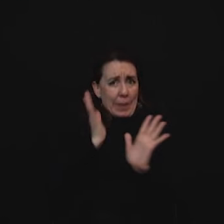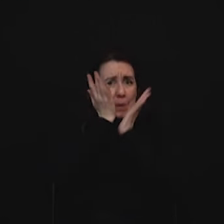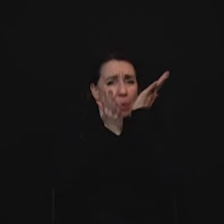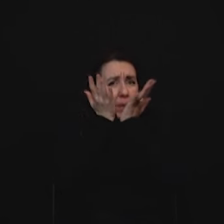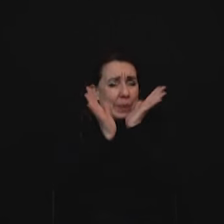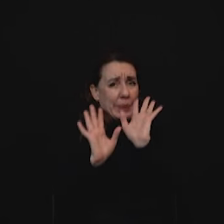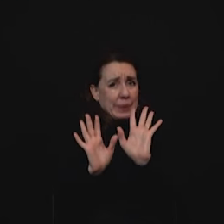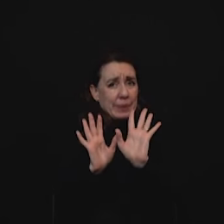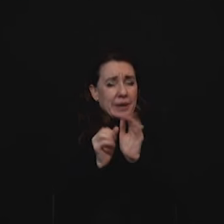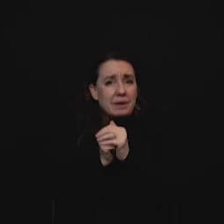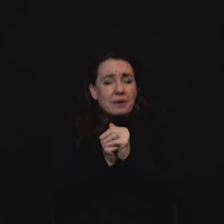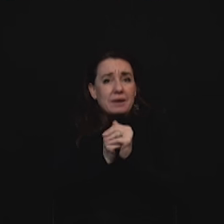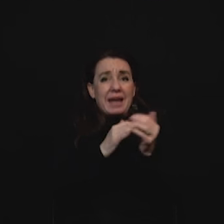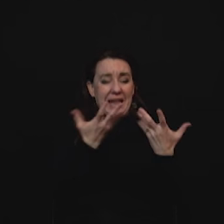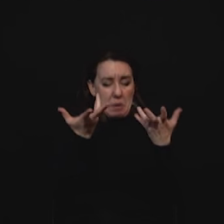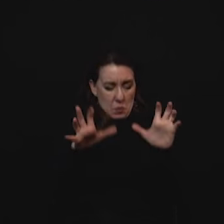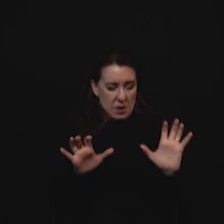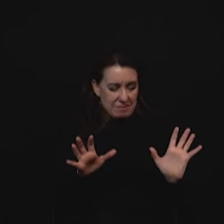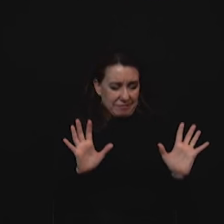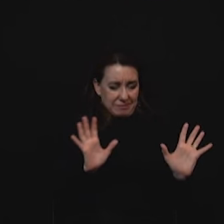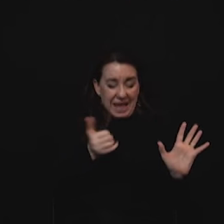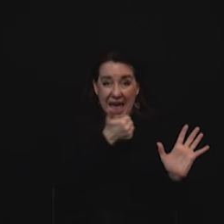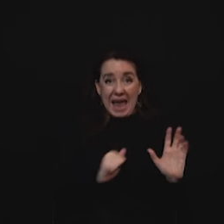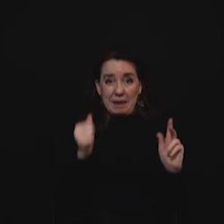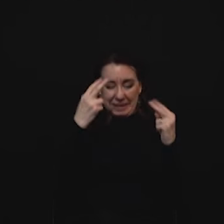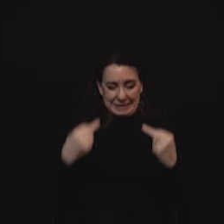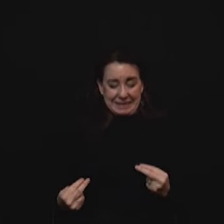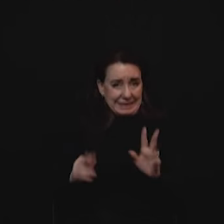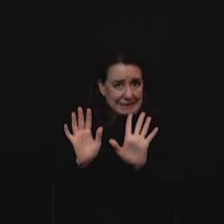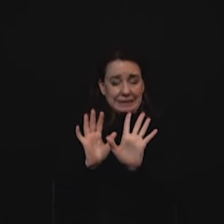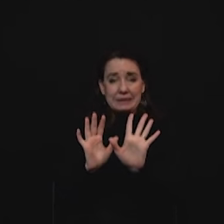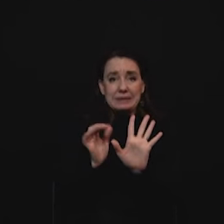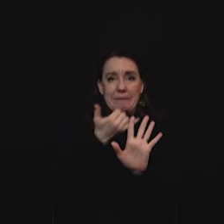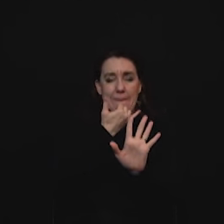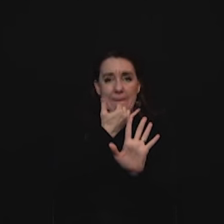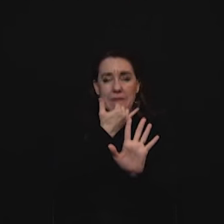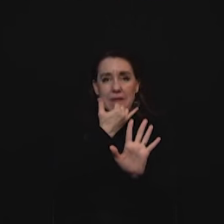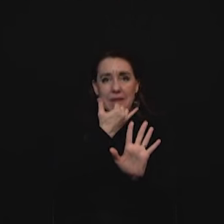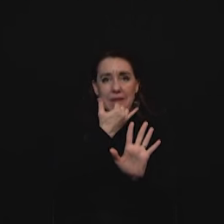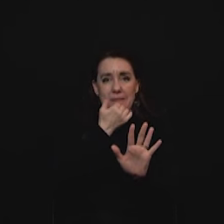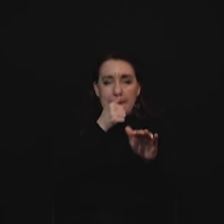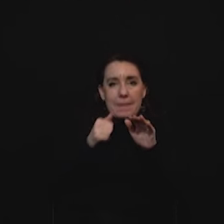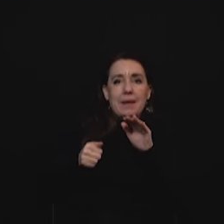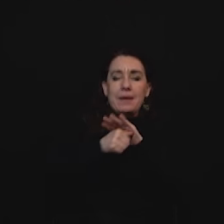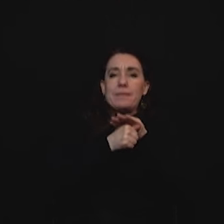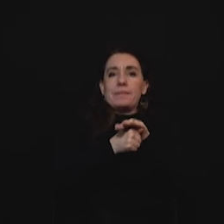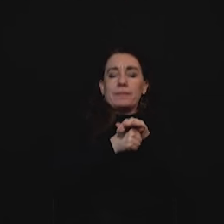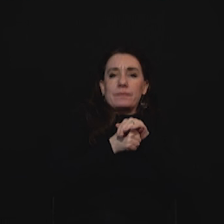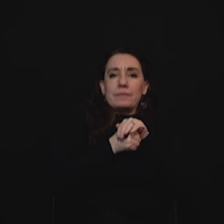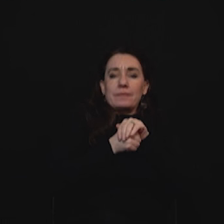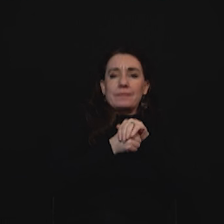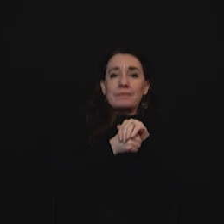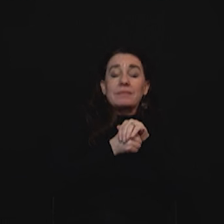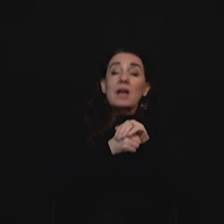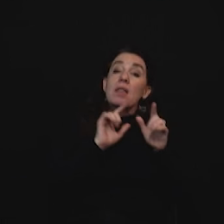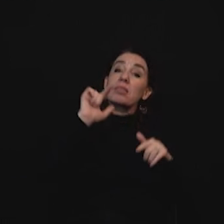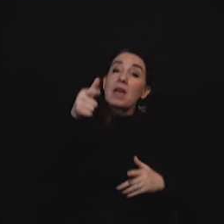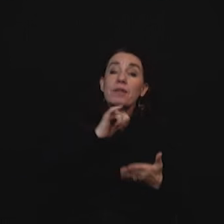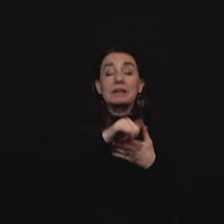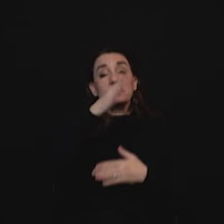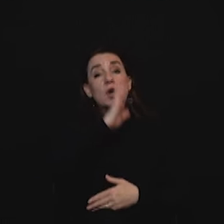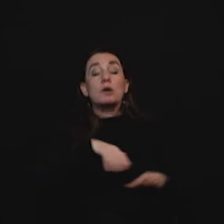wrong. And they didn't want anyone to see them. So they hid. Later that evening, as God